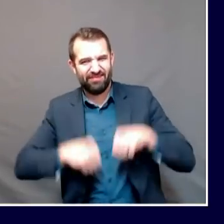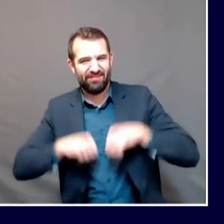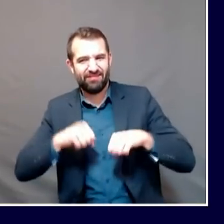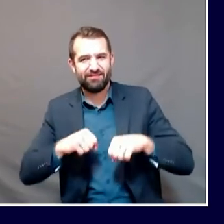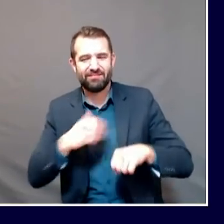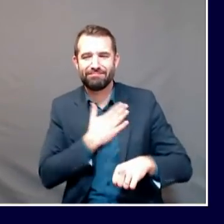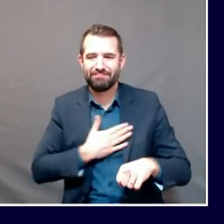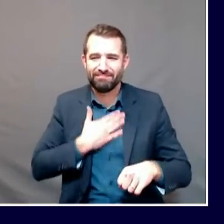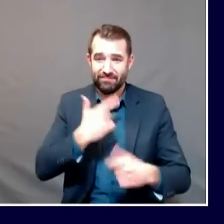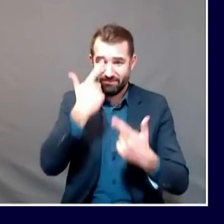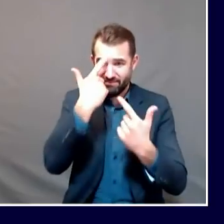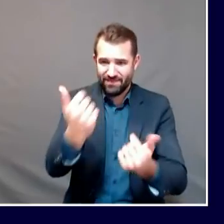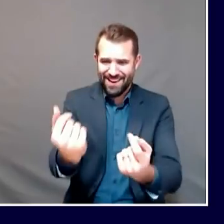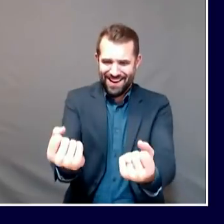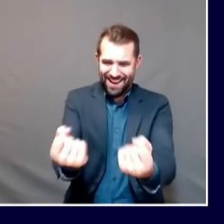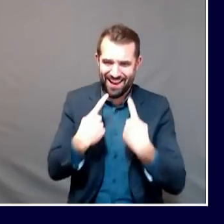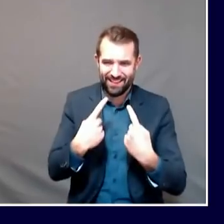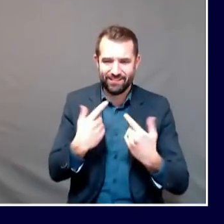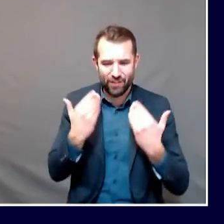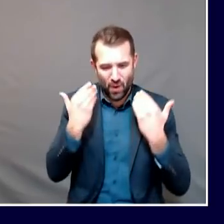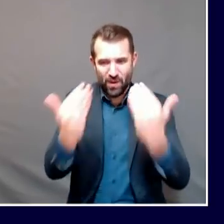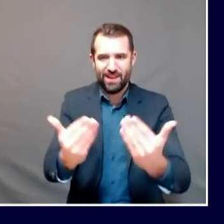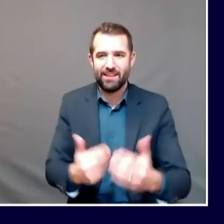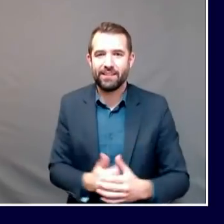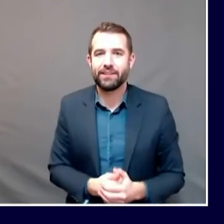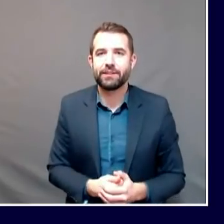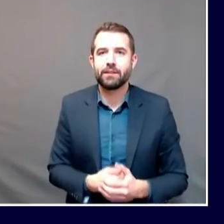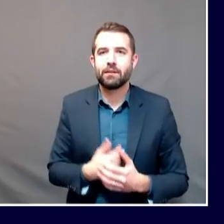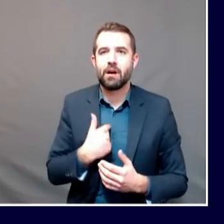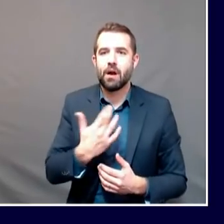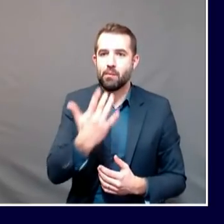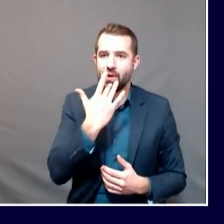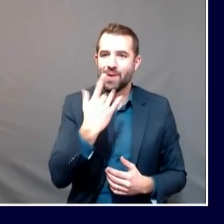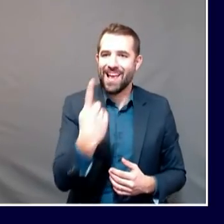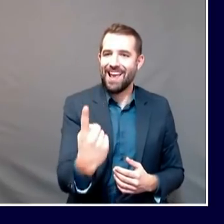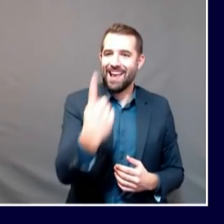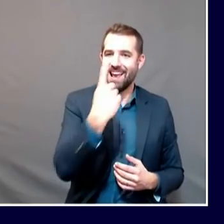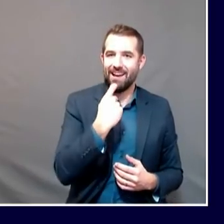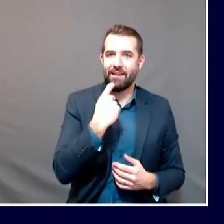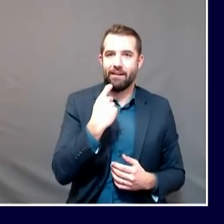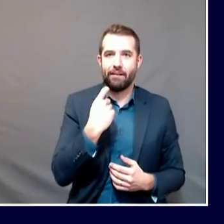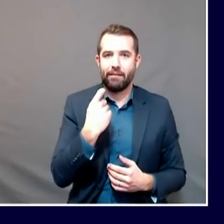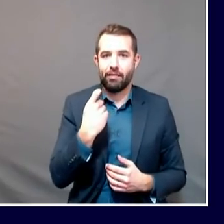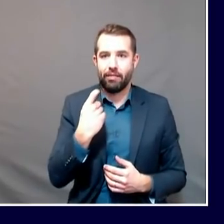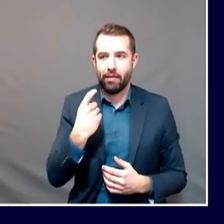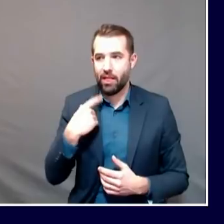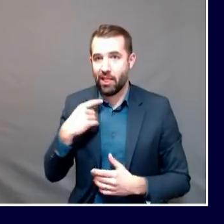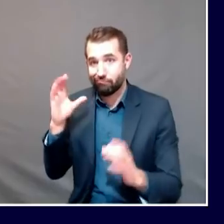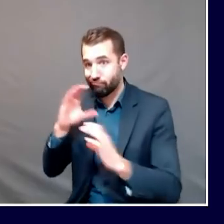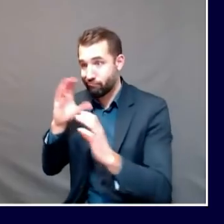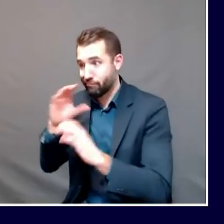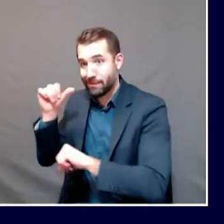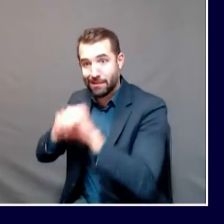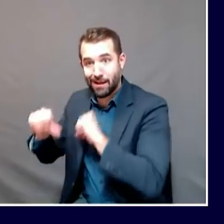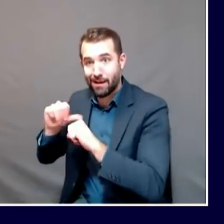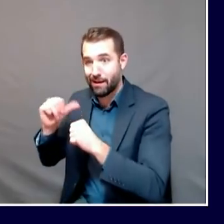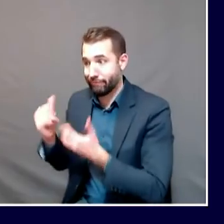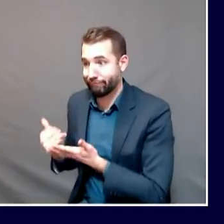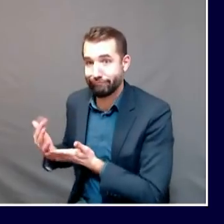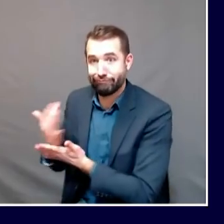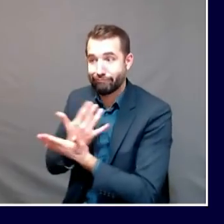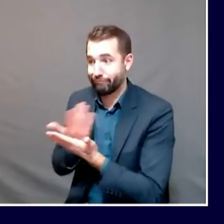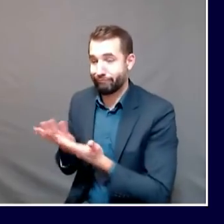rather you ask those questions and get straight, scientific, truthful answers from folks like me and my colleagues at the